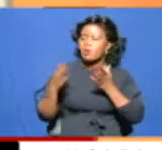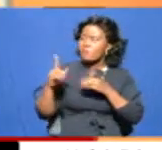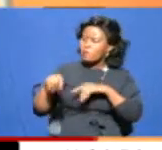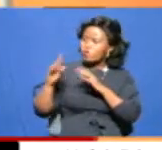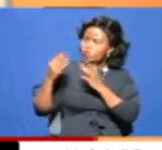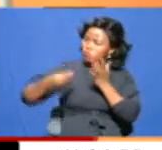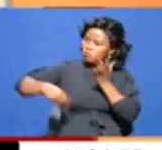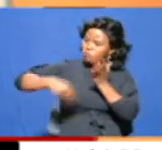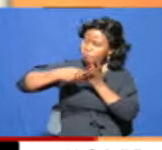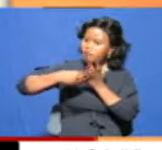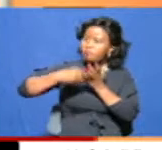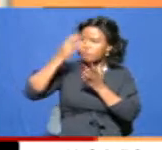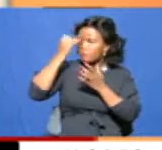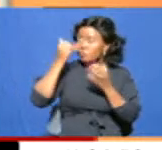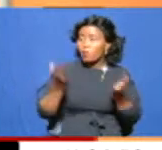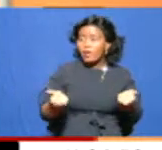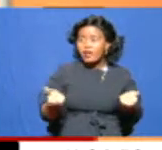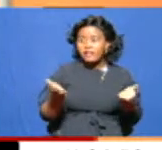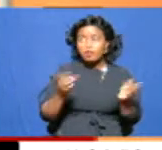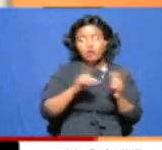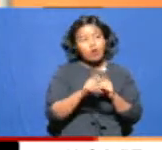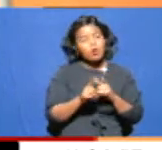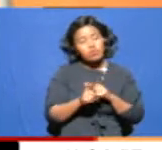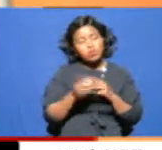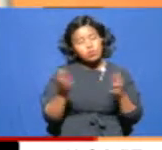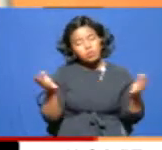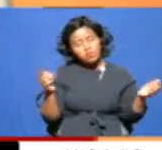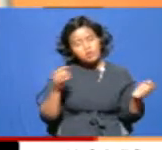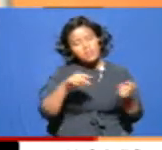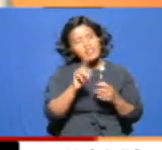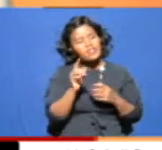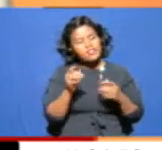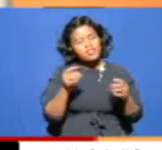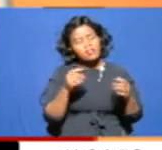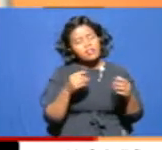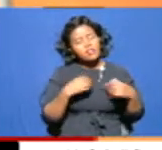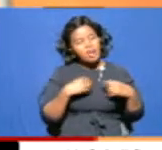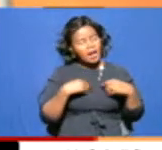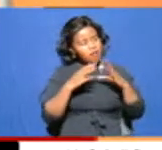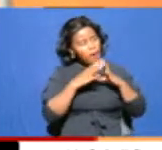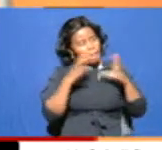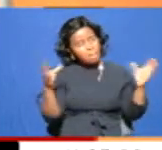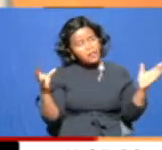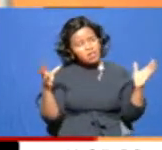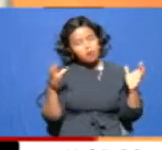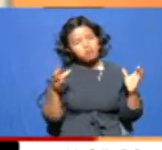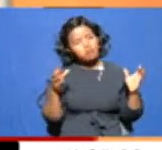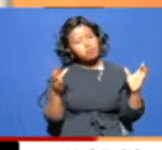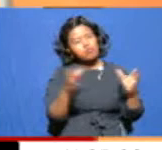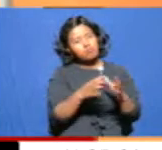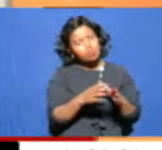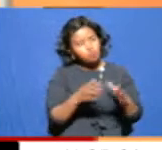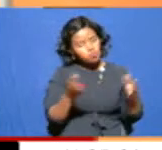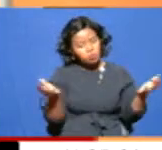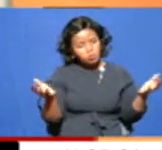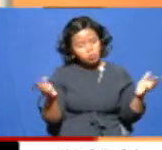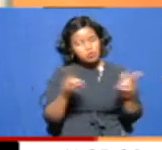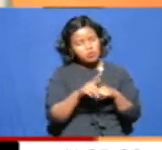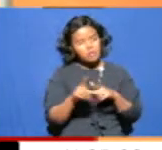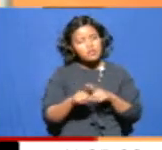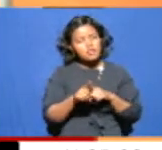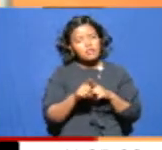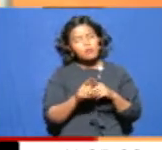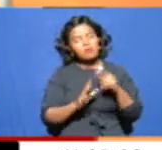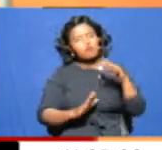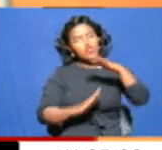he said is true. Even NSL matches actually pull a bigger crowd than FKF Premier League matches. We had even the Super 8 League